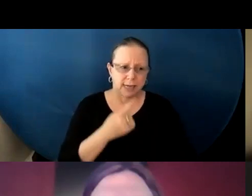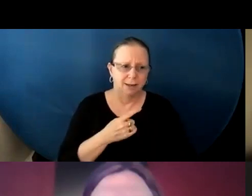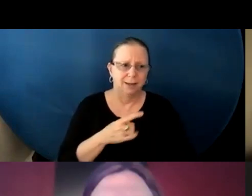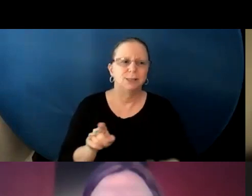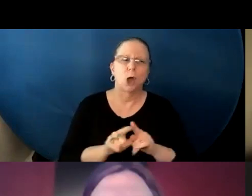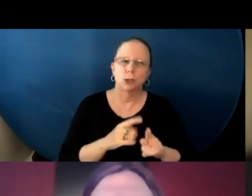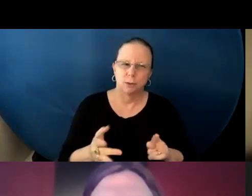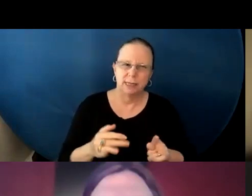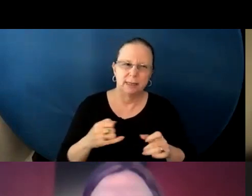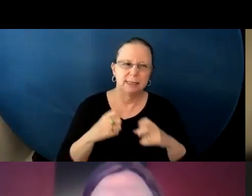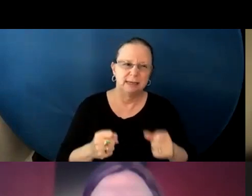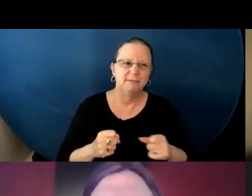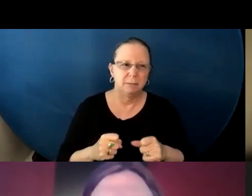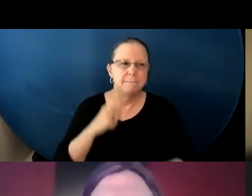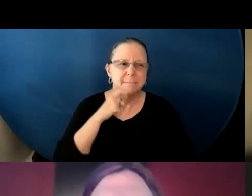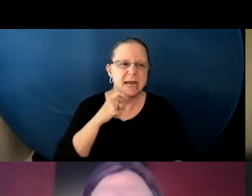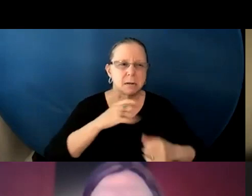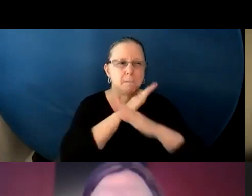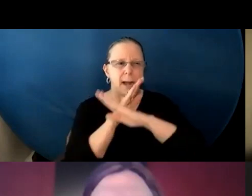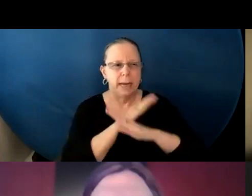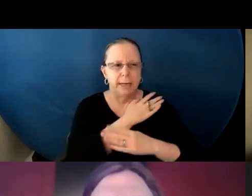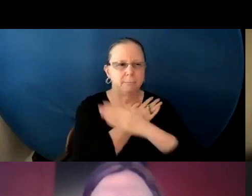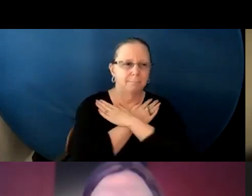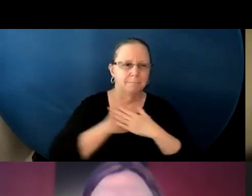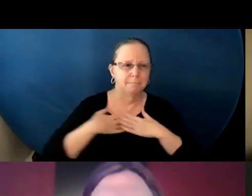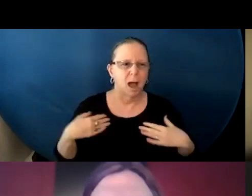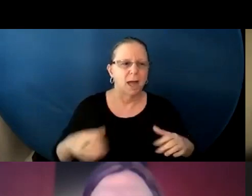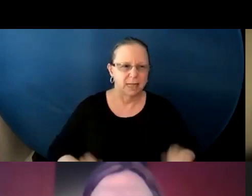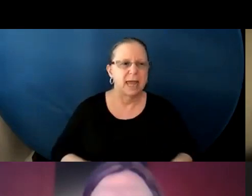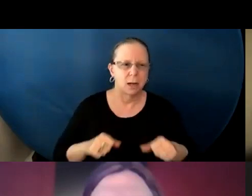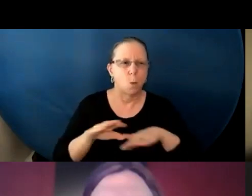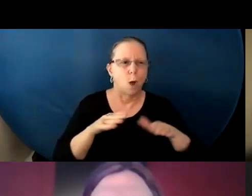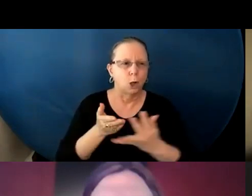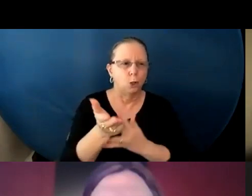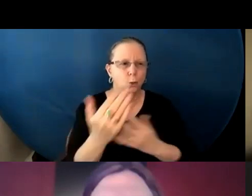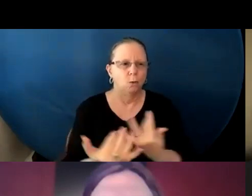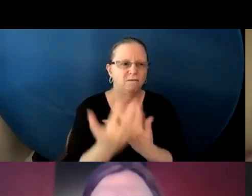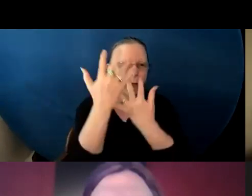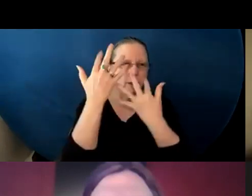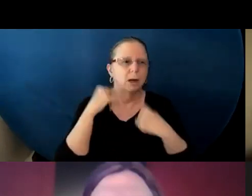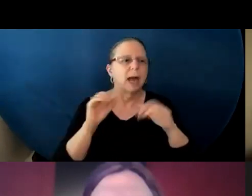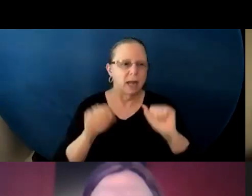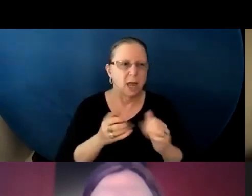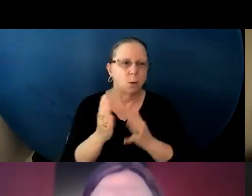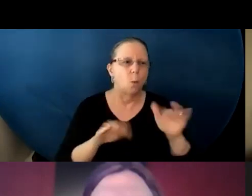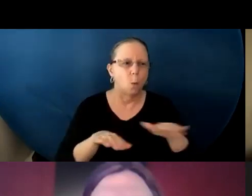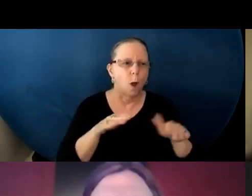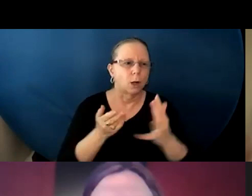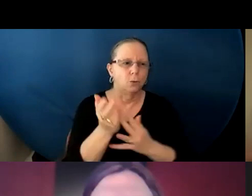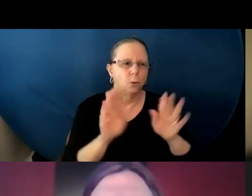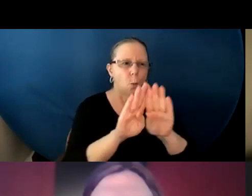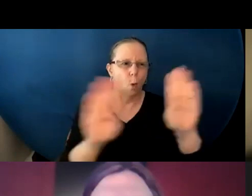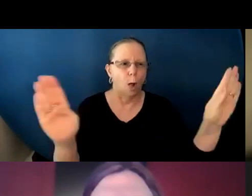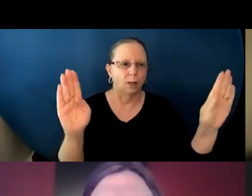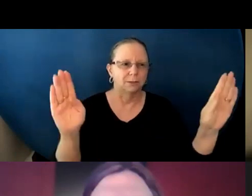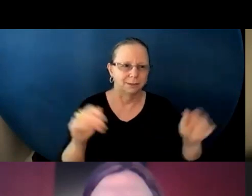armor plating so thick that I can walk through fire and walls. And if we can see all of that,